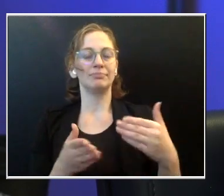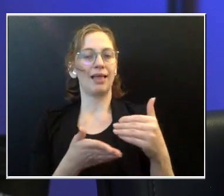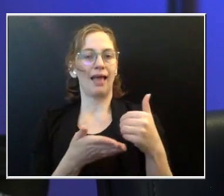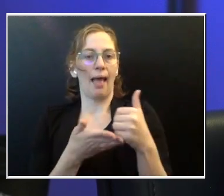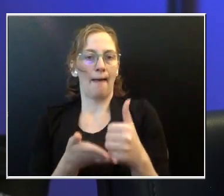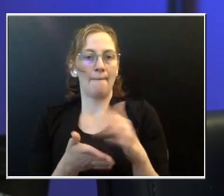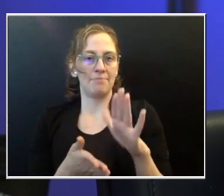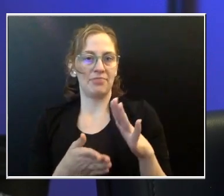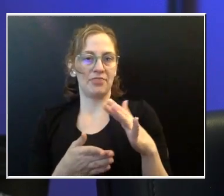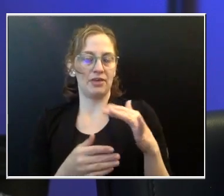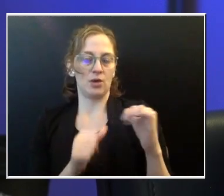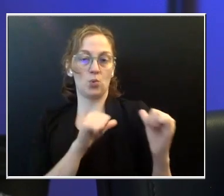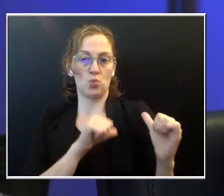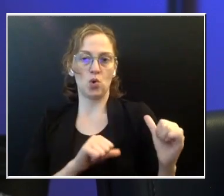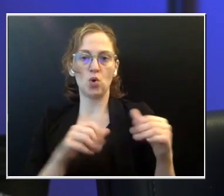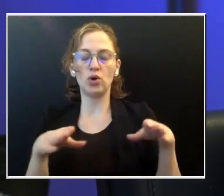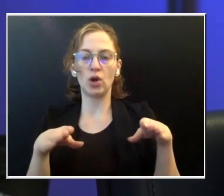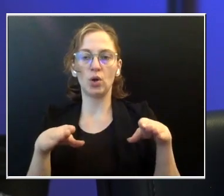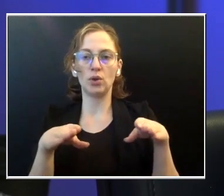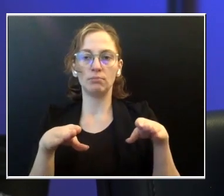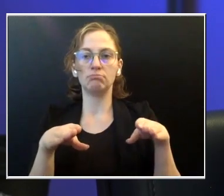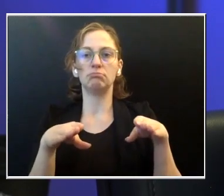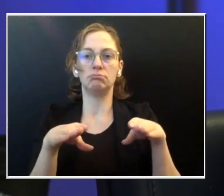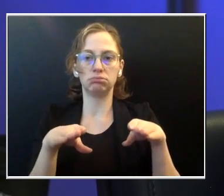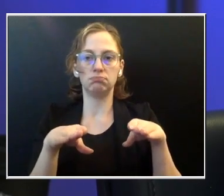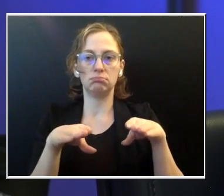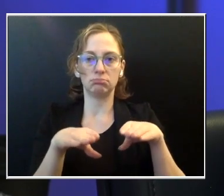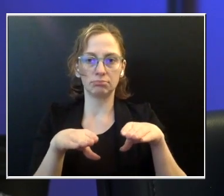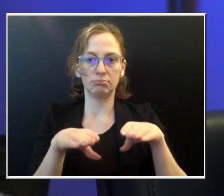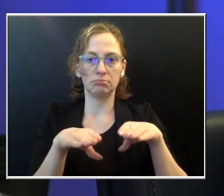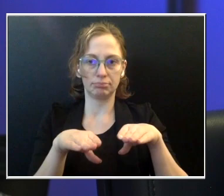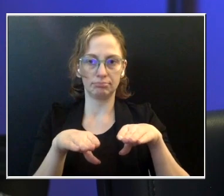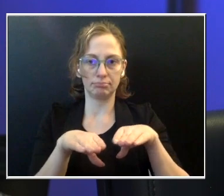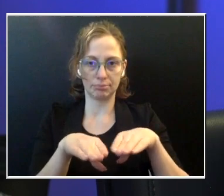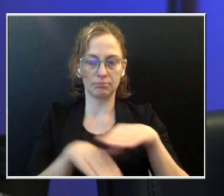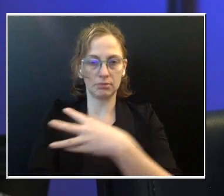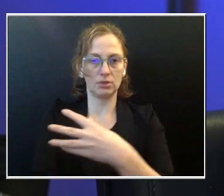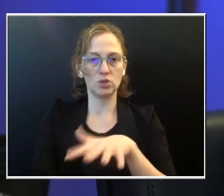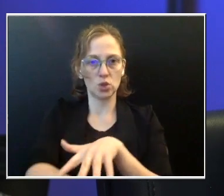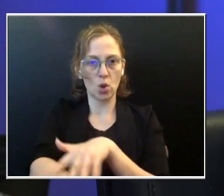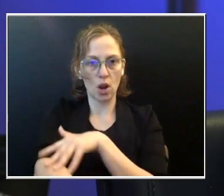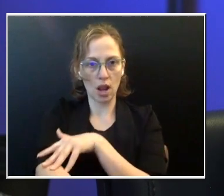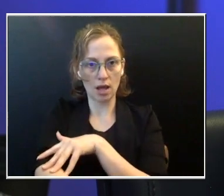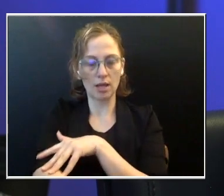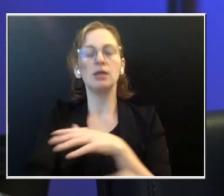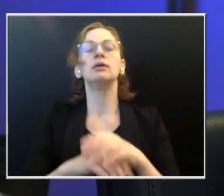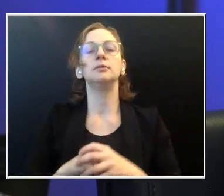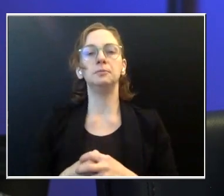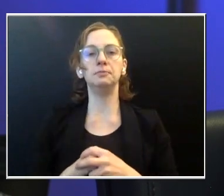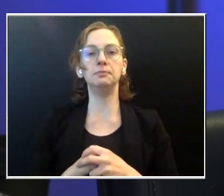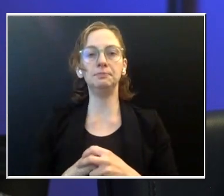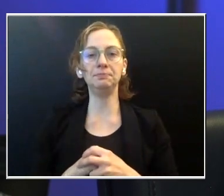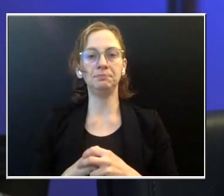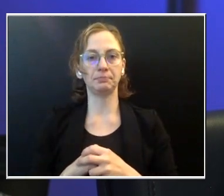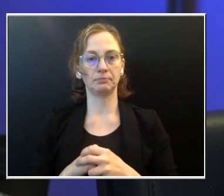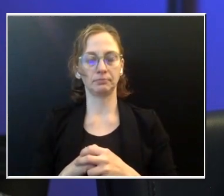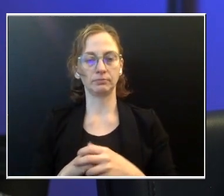out. And it was applied to my chest. There's